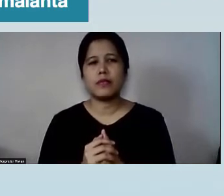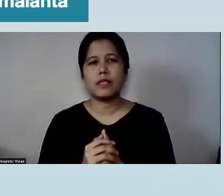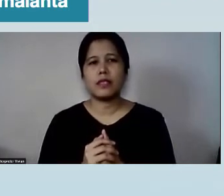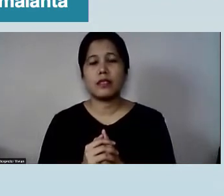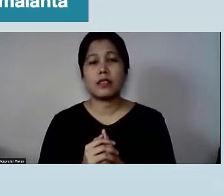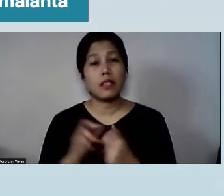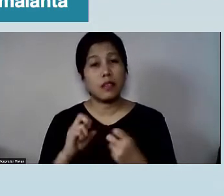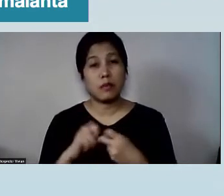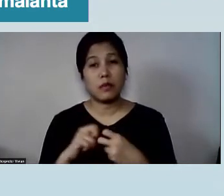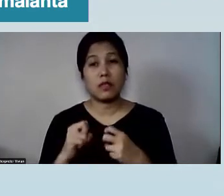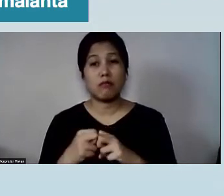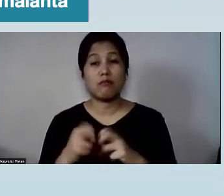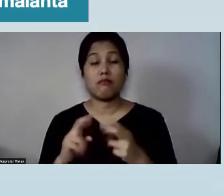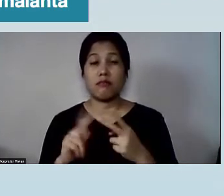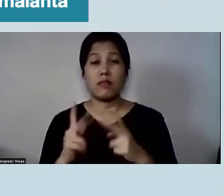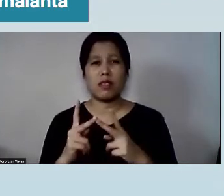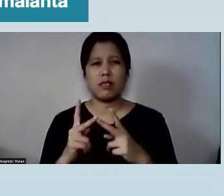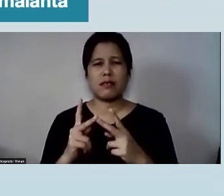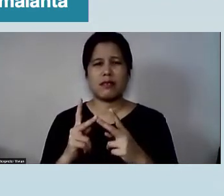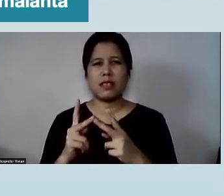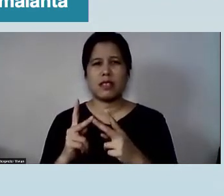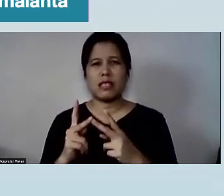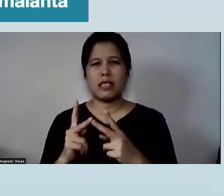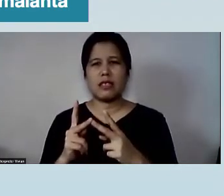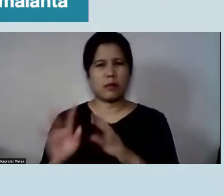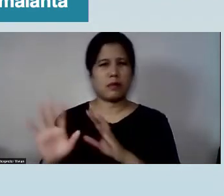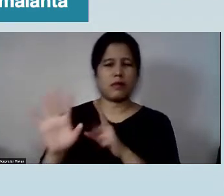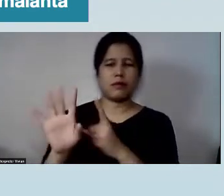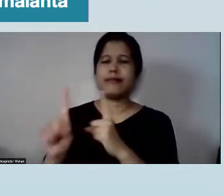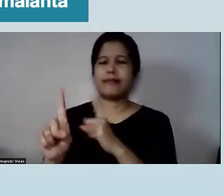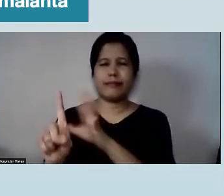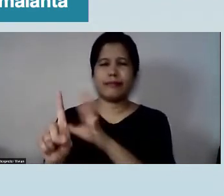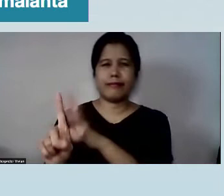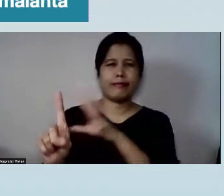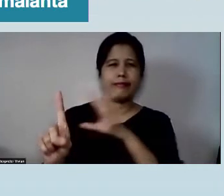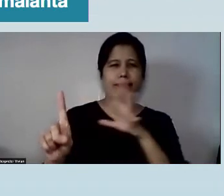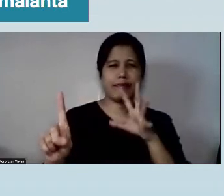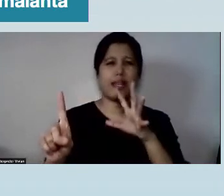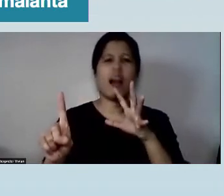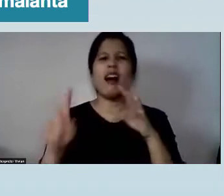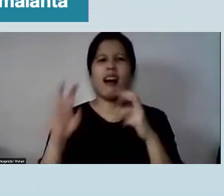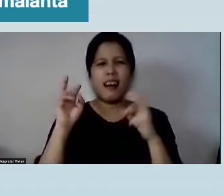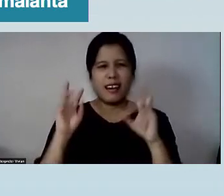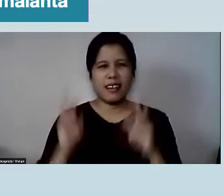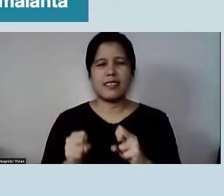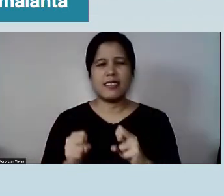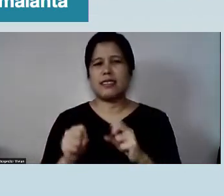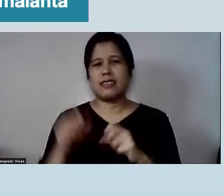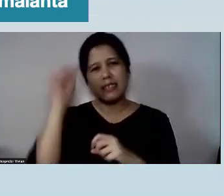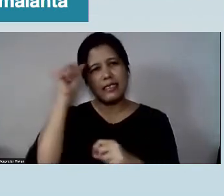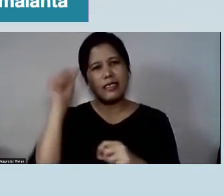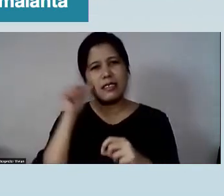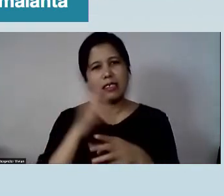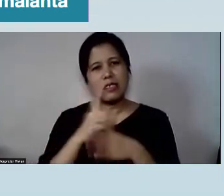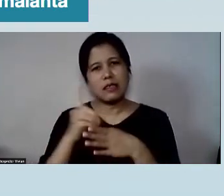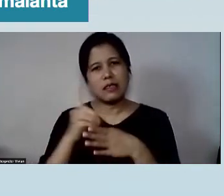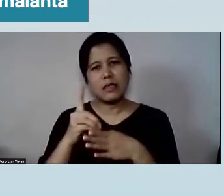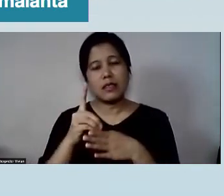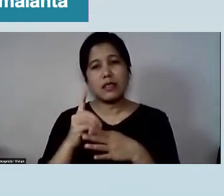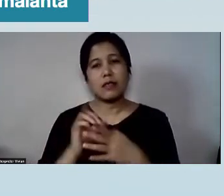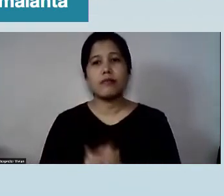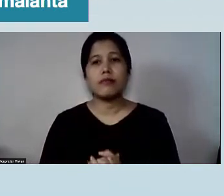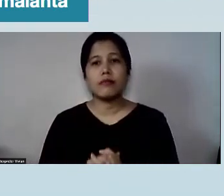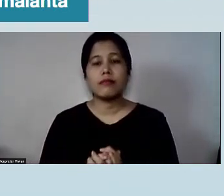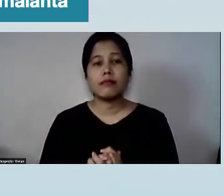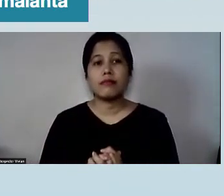Peer problems and painful rejection are often compounded by excessive or harsh discipline by adults. I was the most spanked